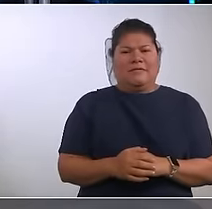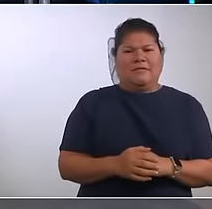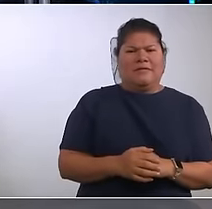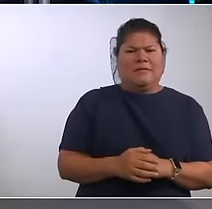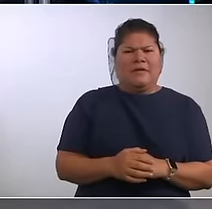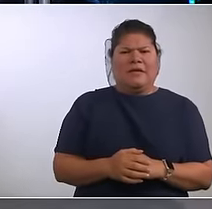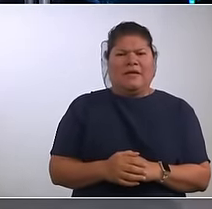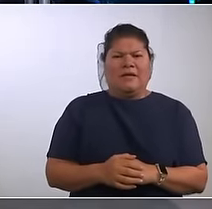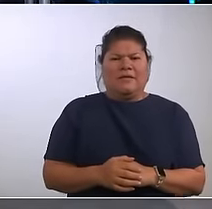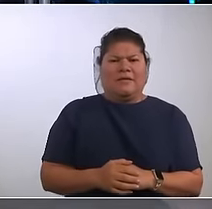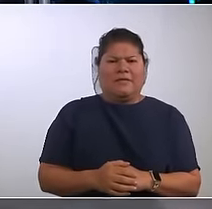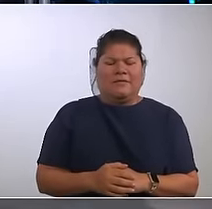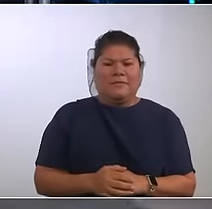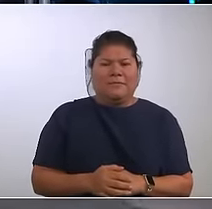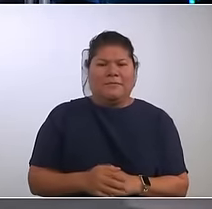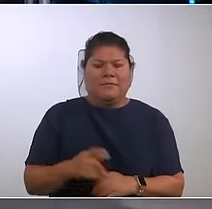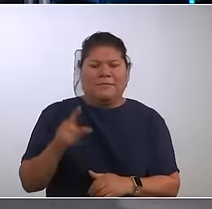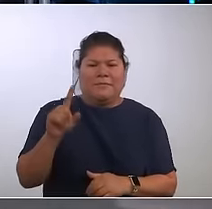1019. How do you say?